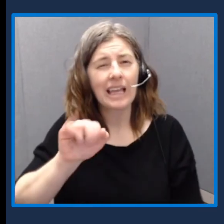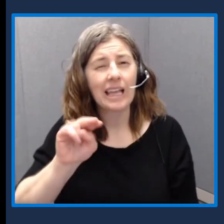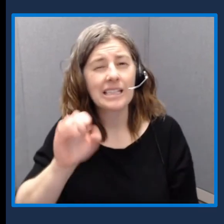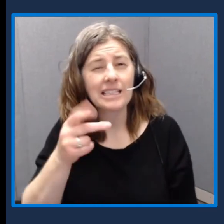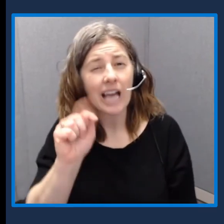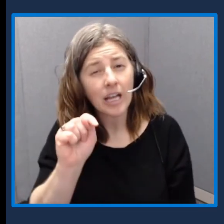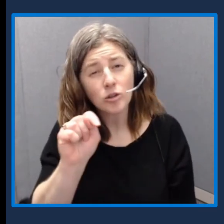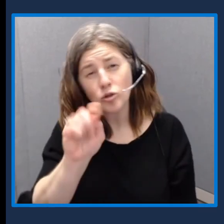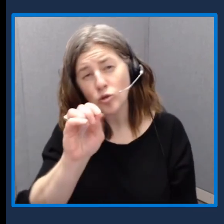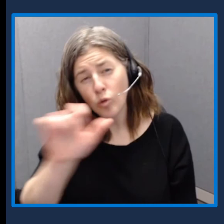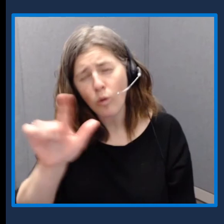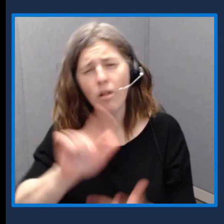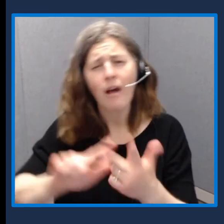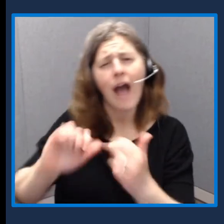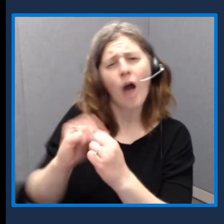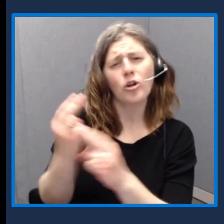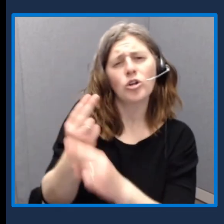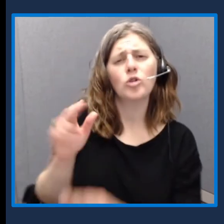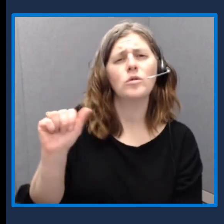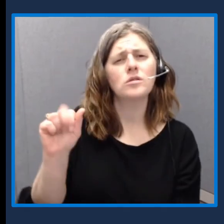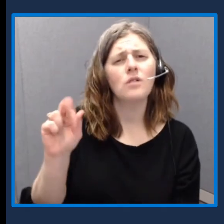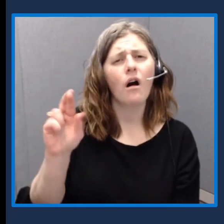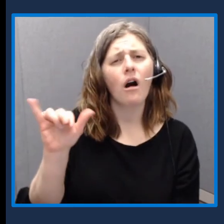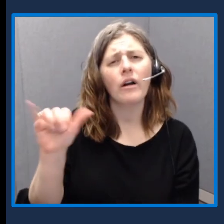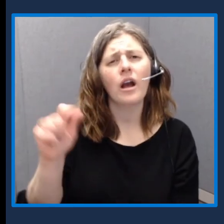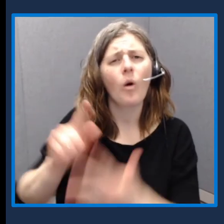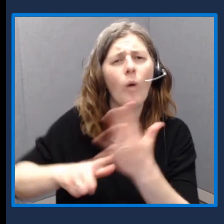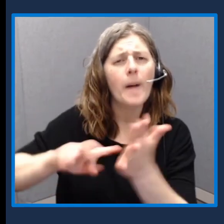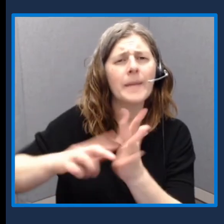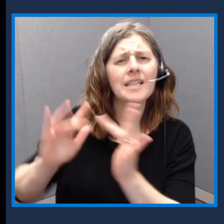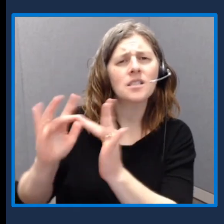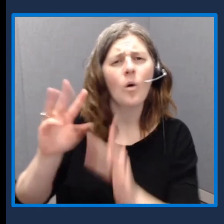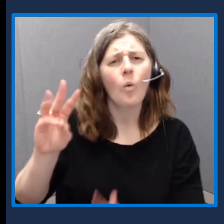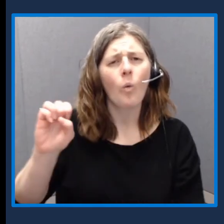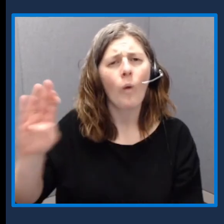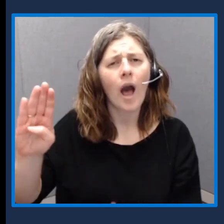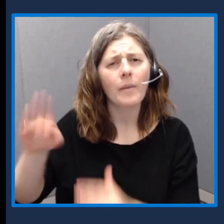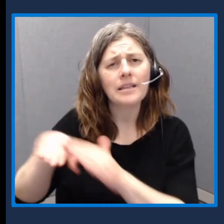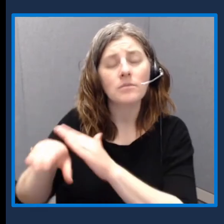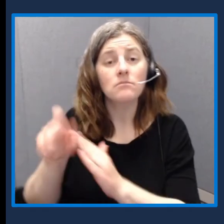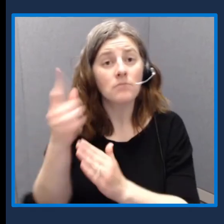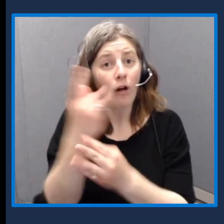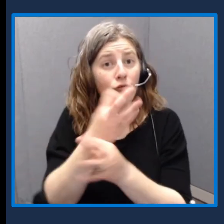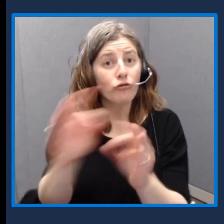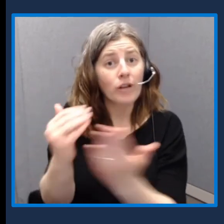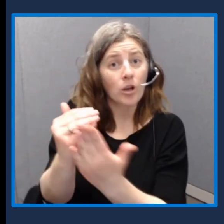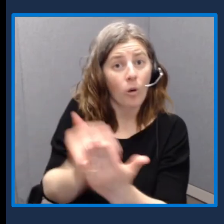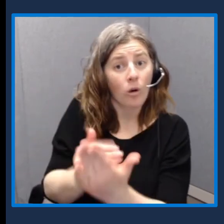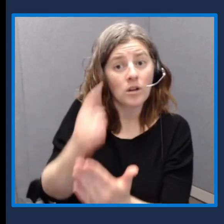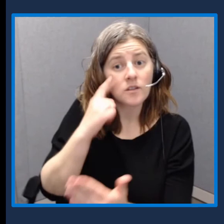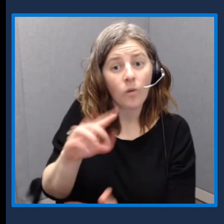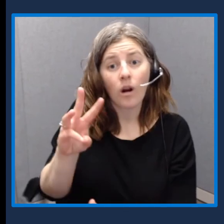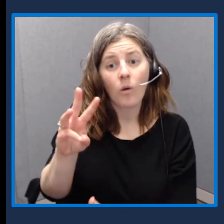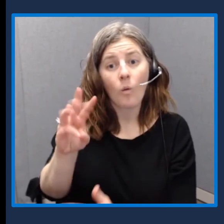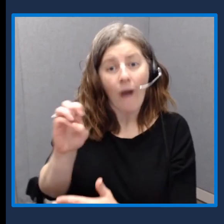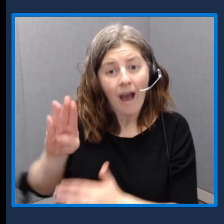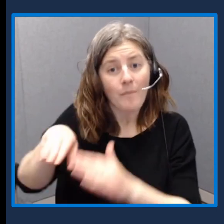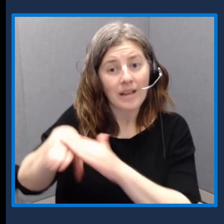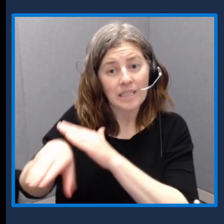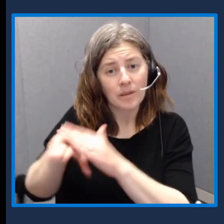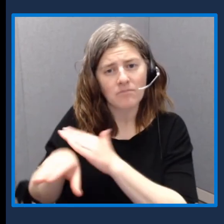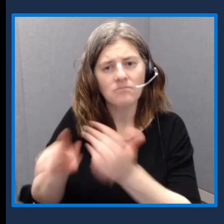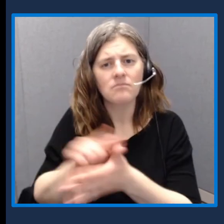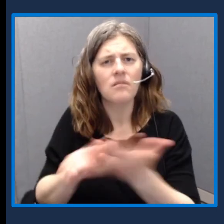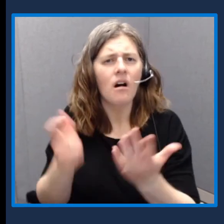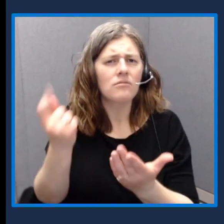how to use ARIA, what is web accessibility, a free course on web accessibility for devs, understanding, again, that